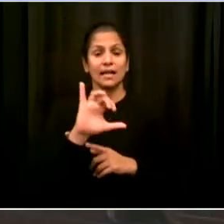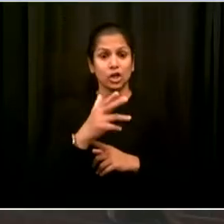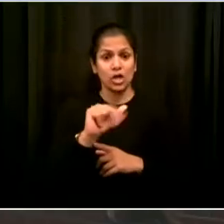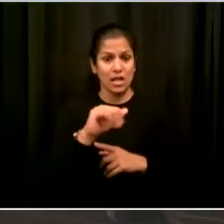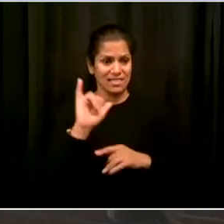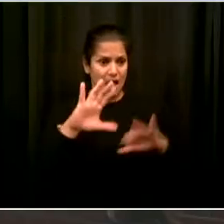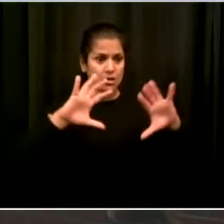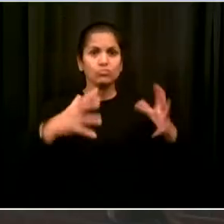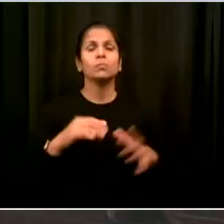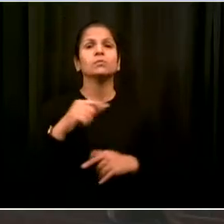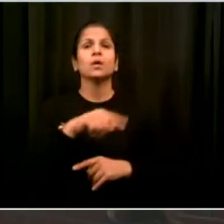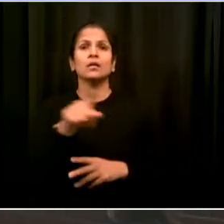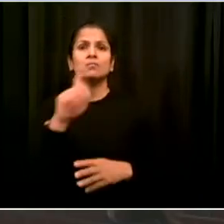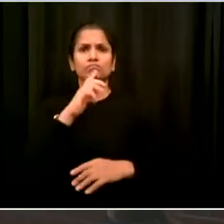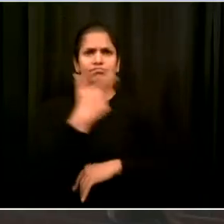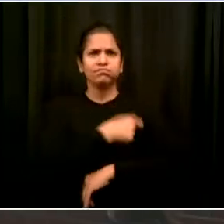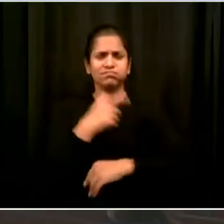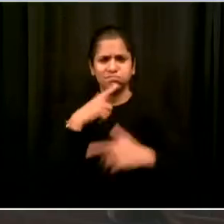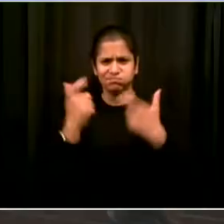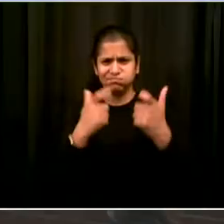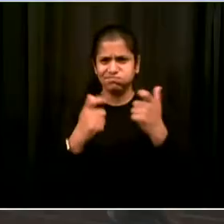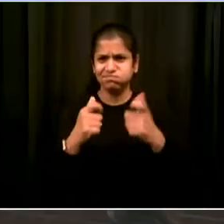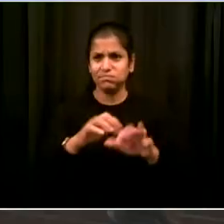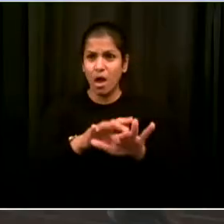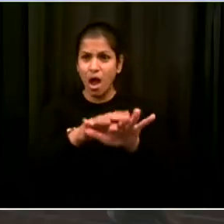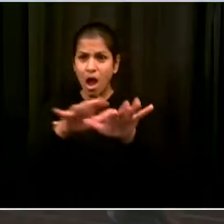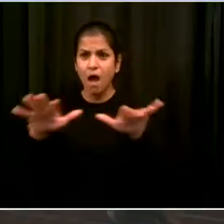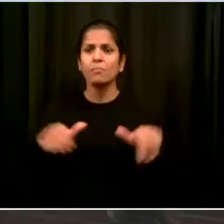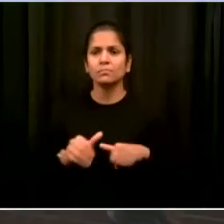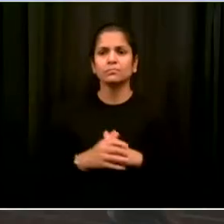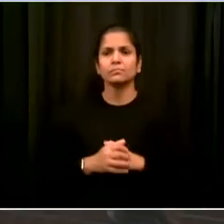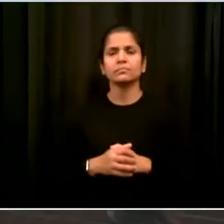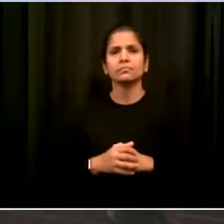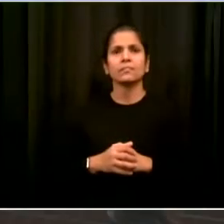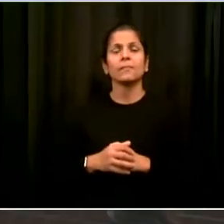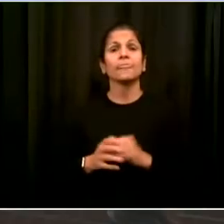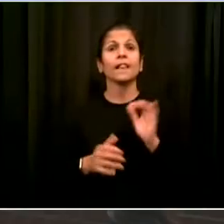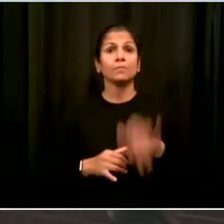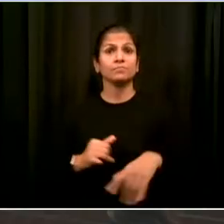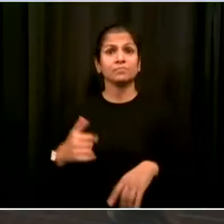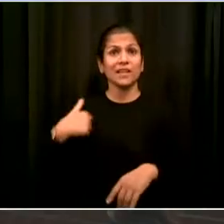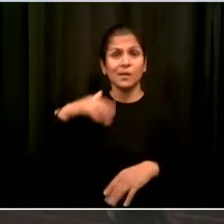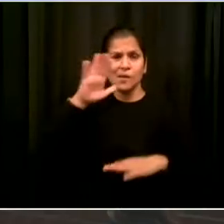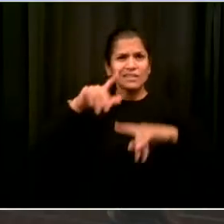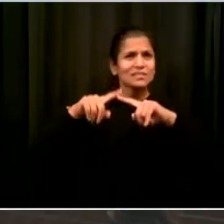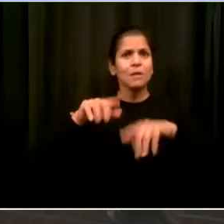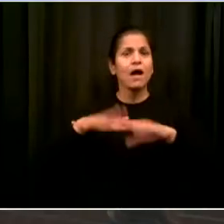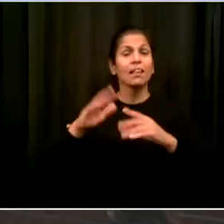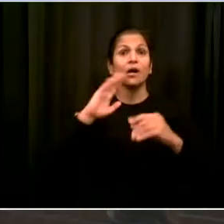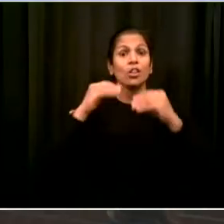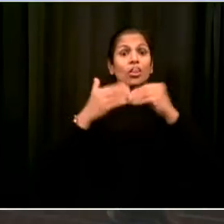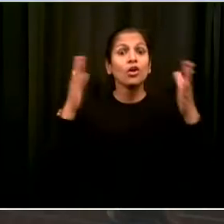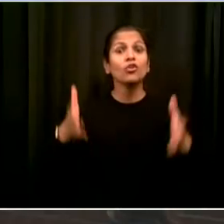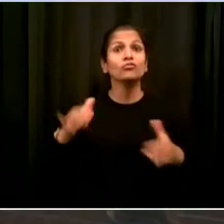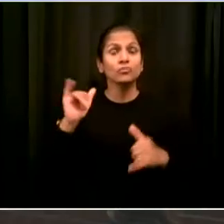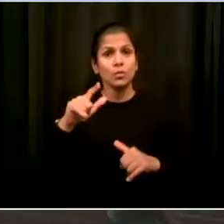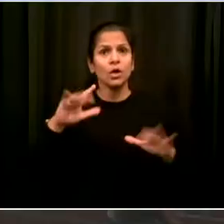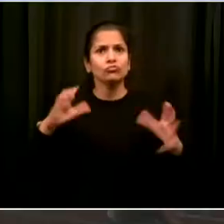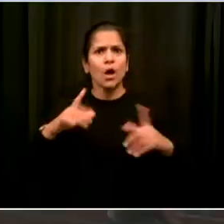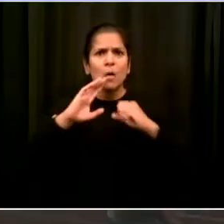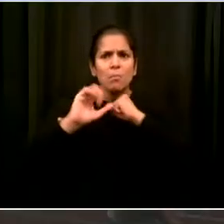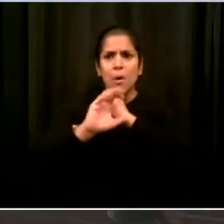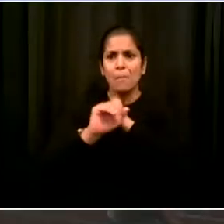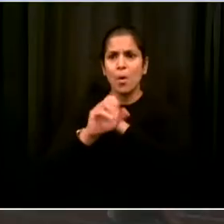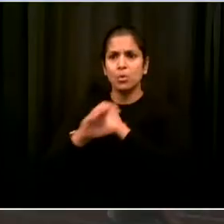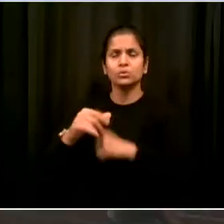to help be the ambassadors, to bust myths and to share facts. So we will be hosting virtual community conversations